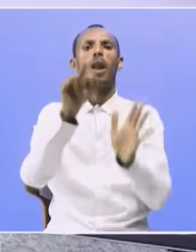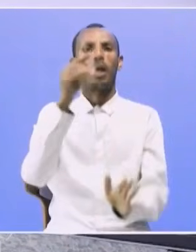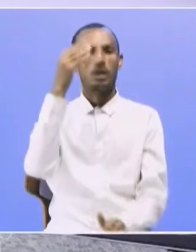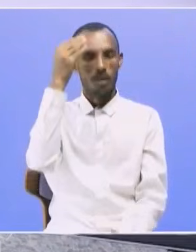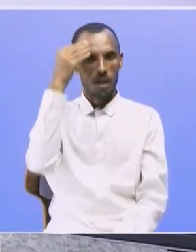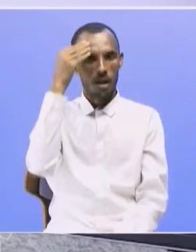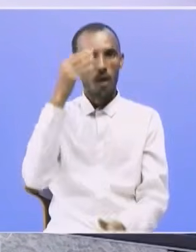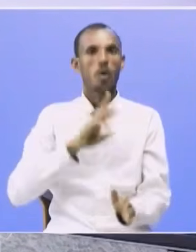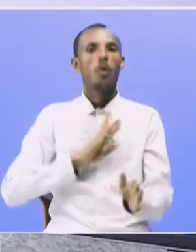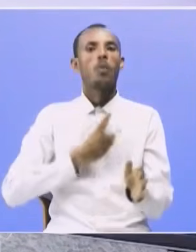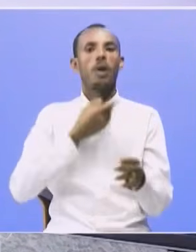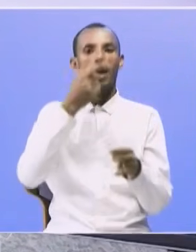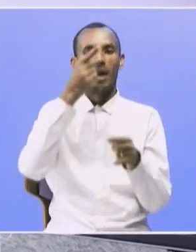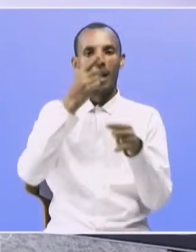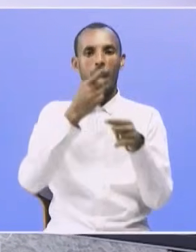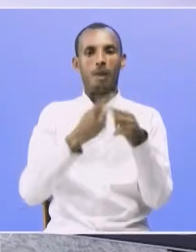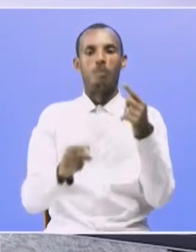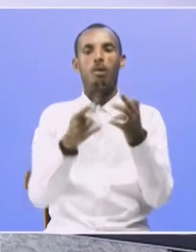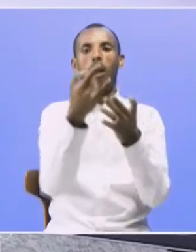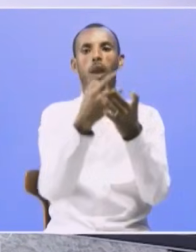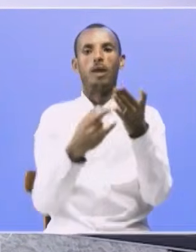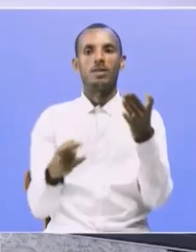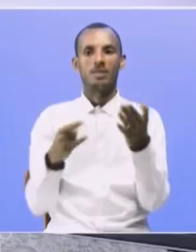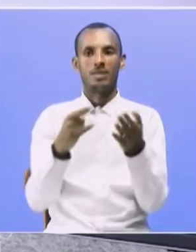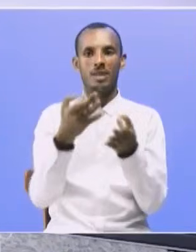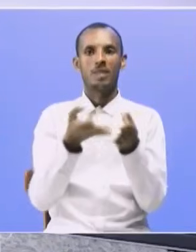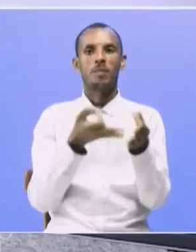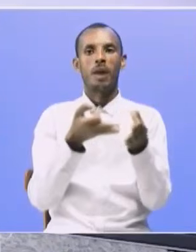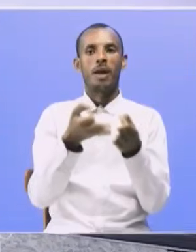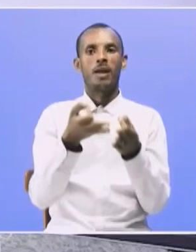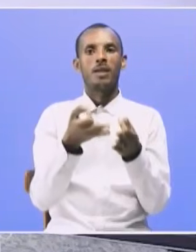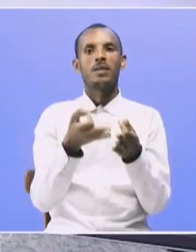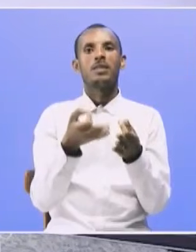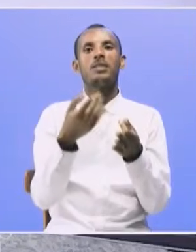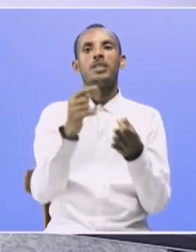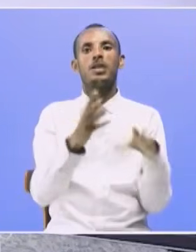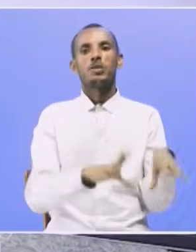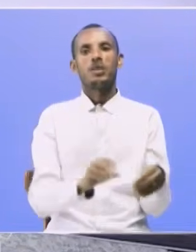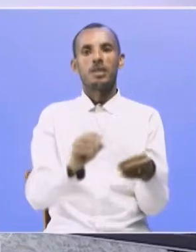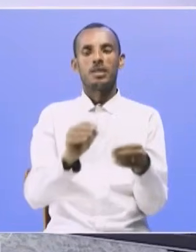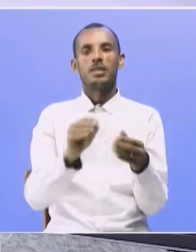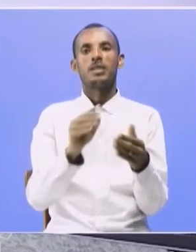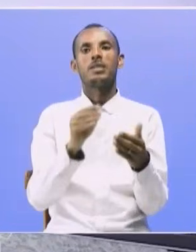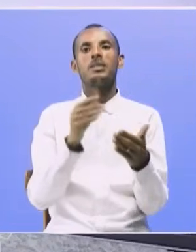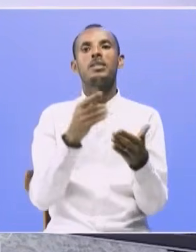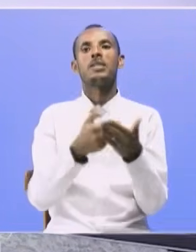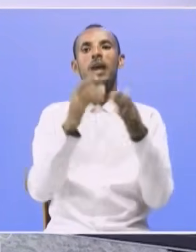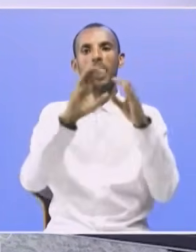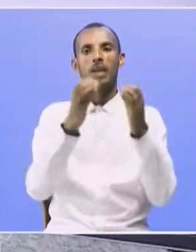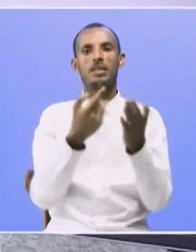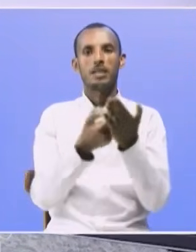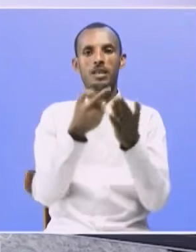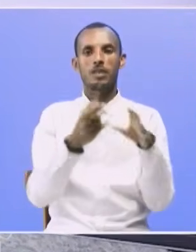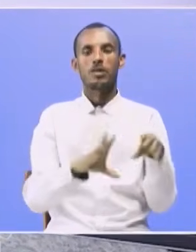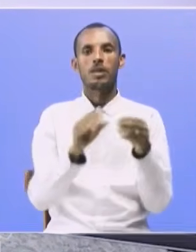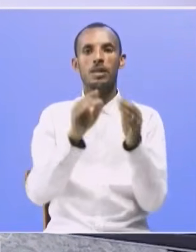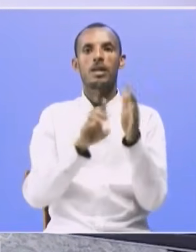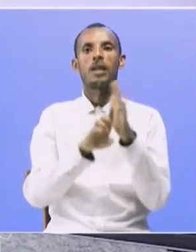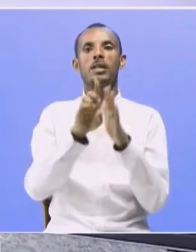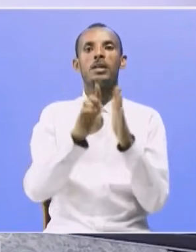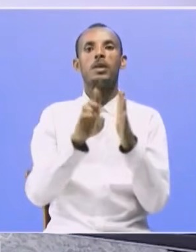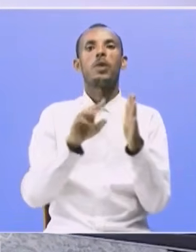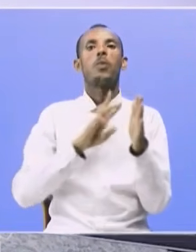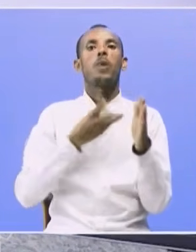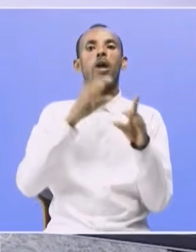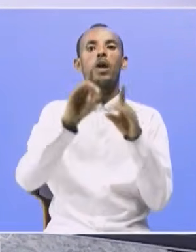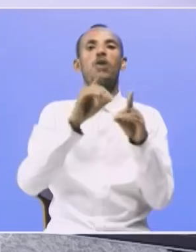We cannot list the students in class, this student is tall, because we do not have a criteria